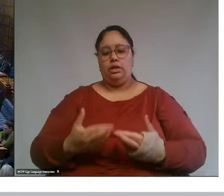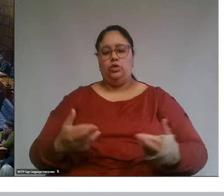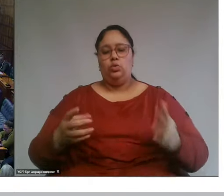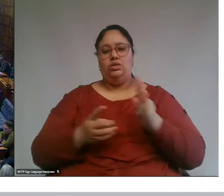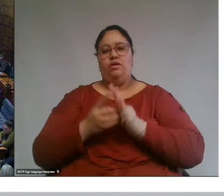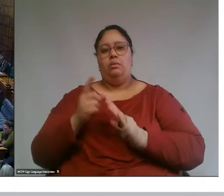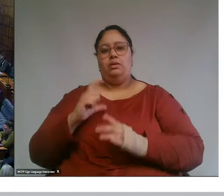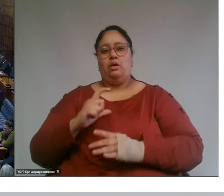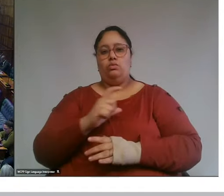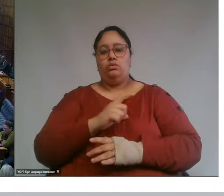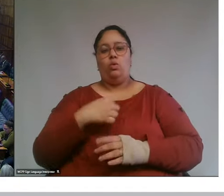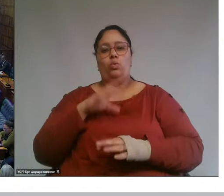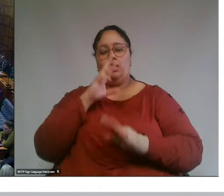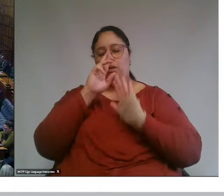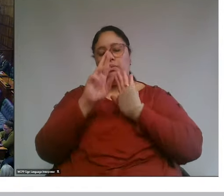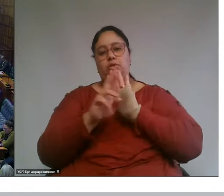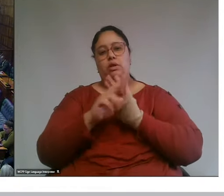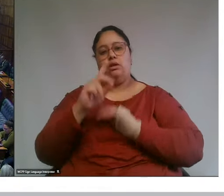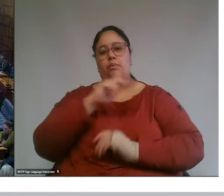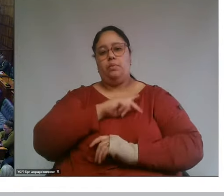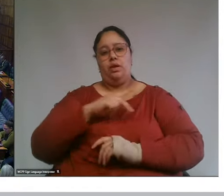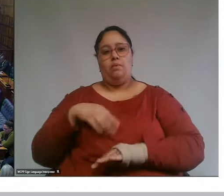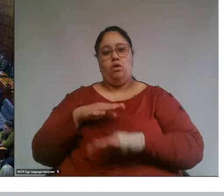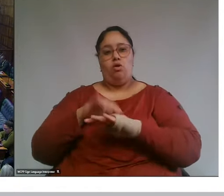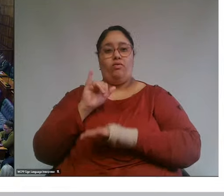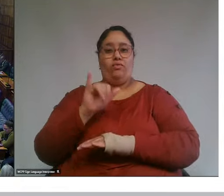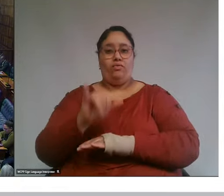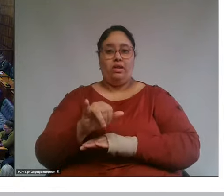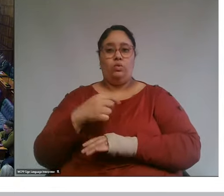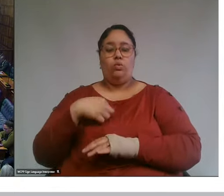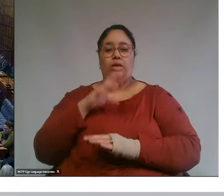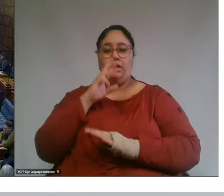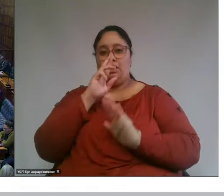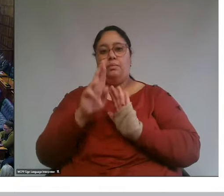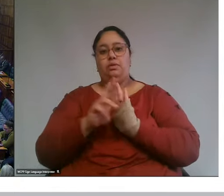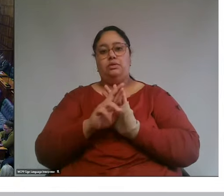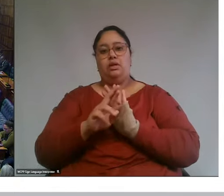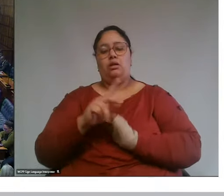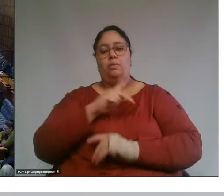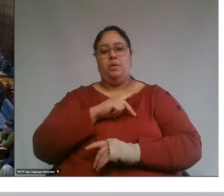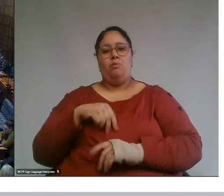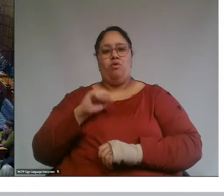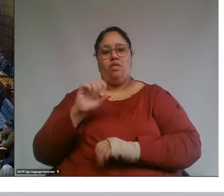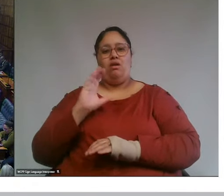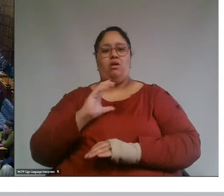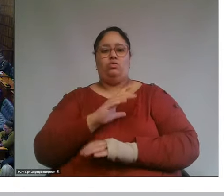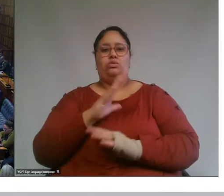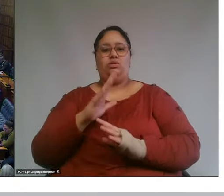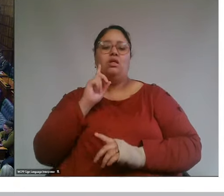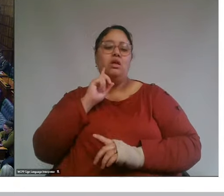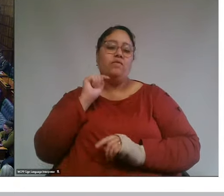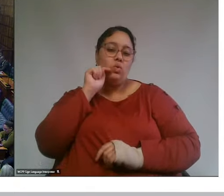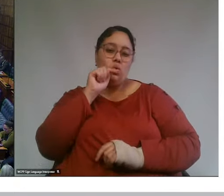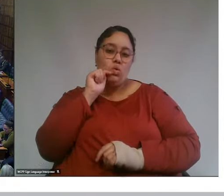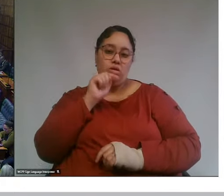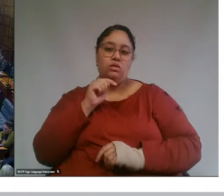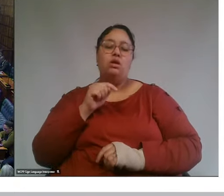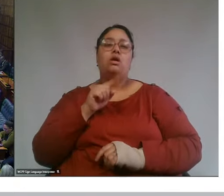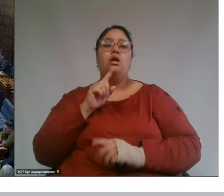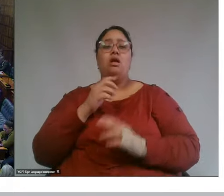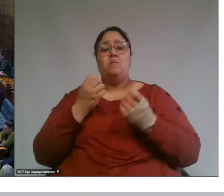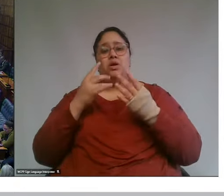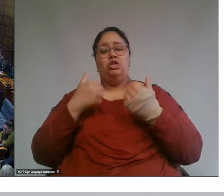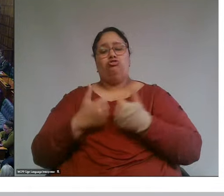we represent the premier on that the department represents the premier on that Council every quarter and lots of our challenges uh